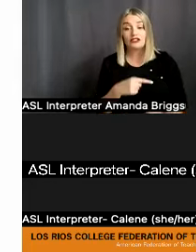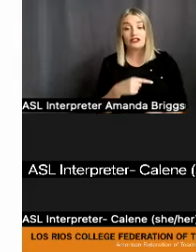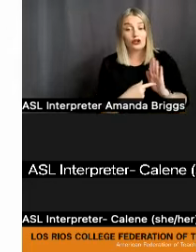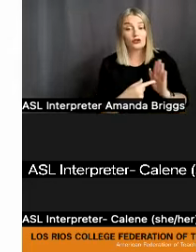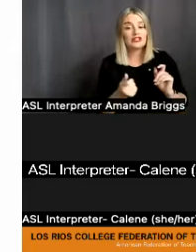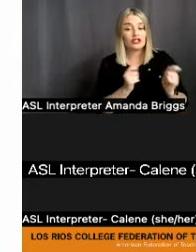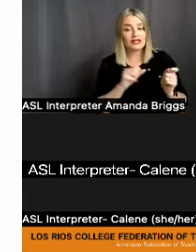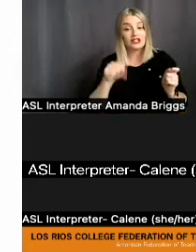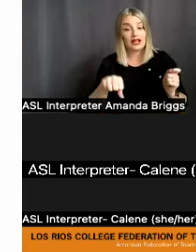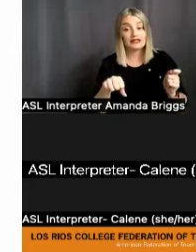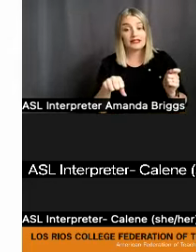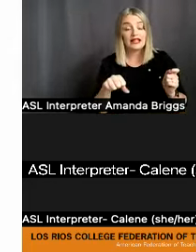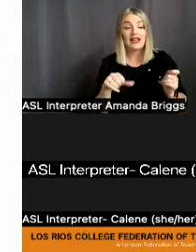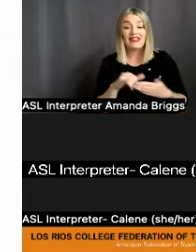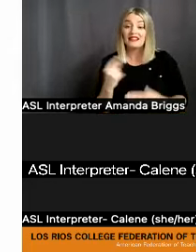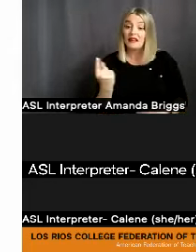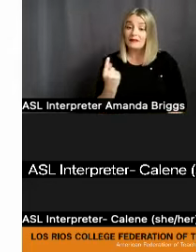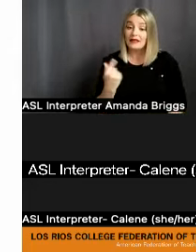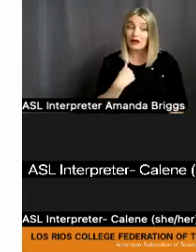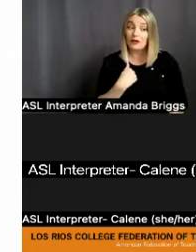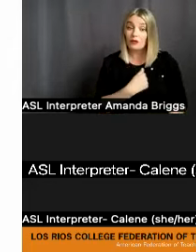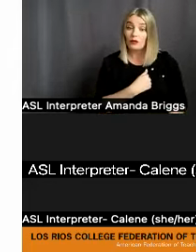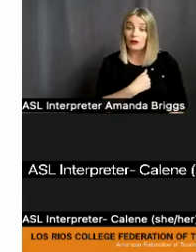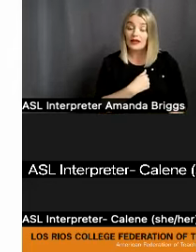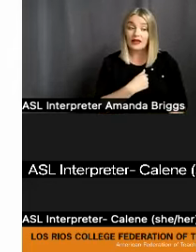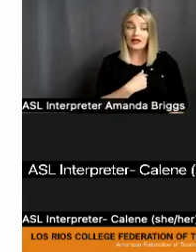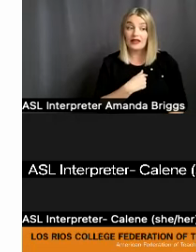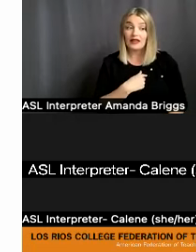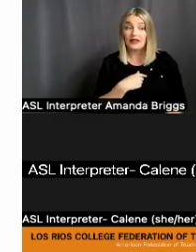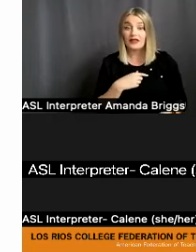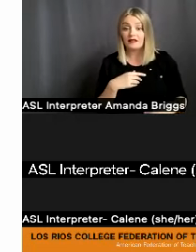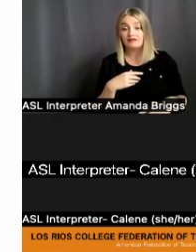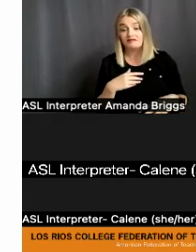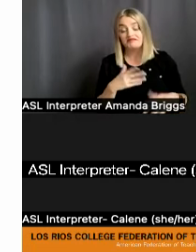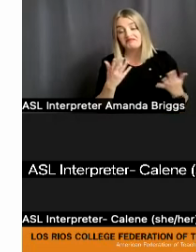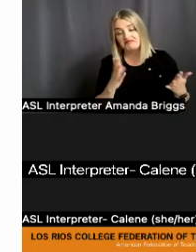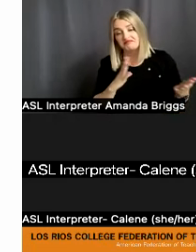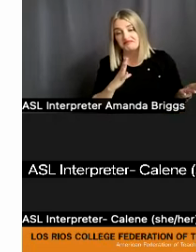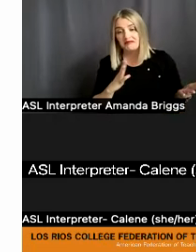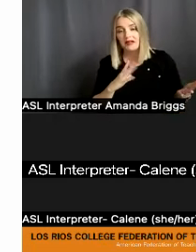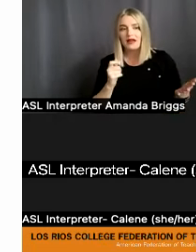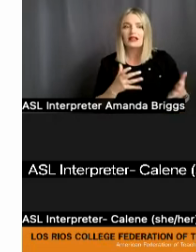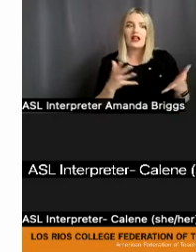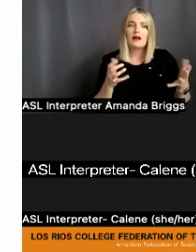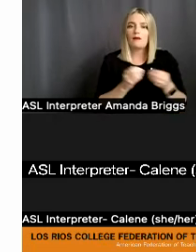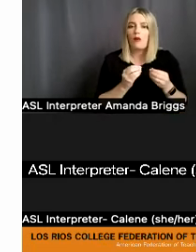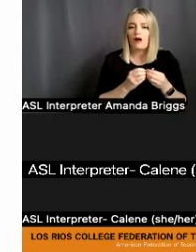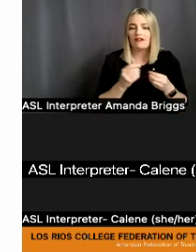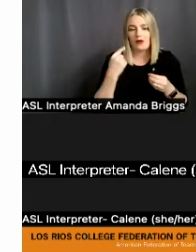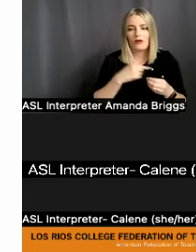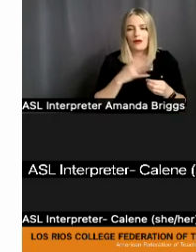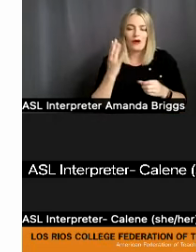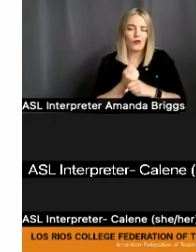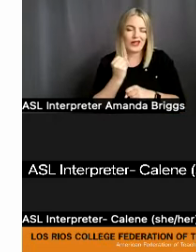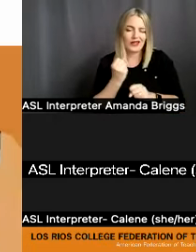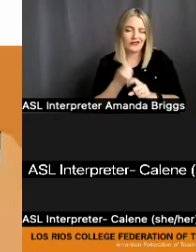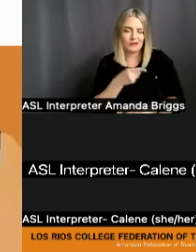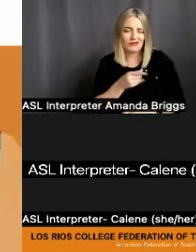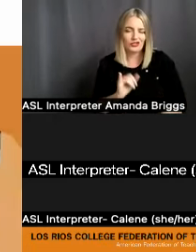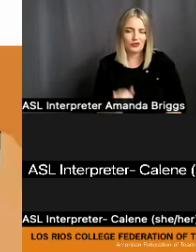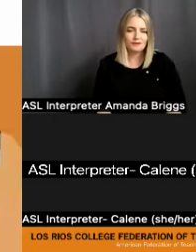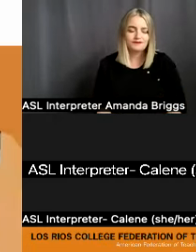something that I would tell you we gave to the other side, because we also felt that there was a lot more that we were going to win from this.